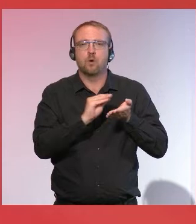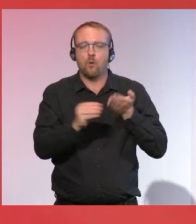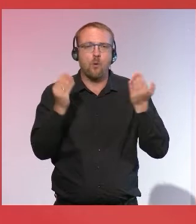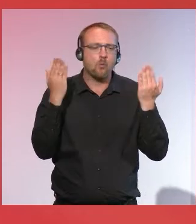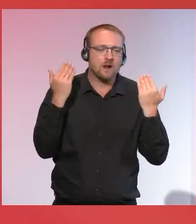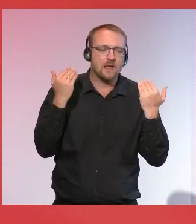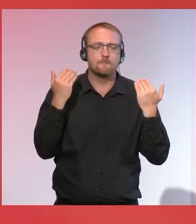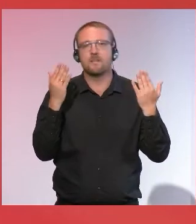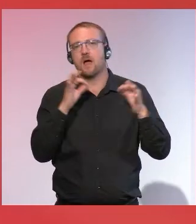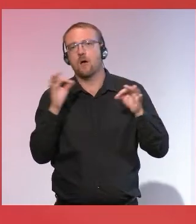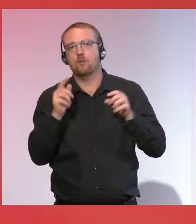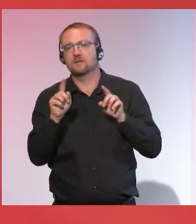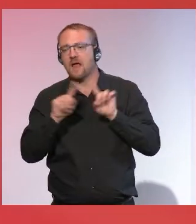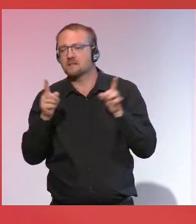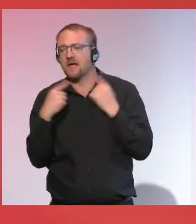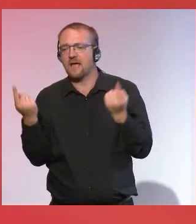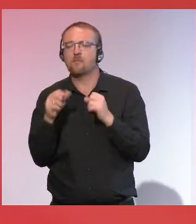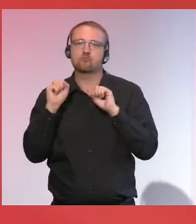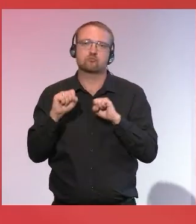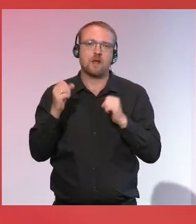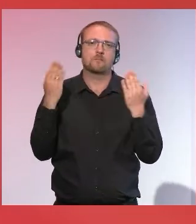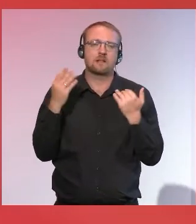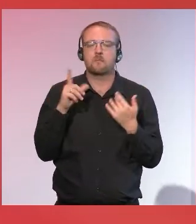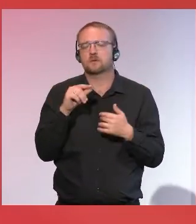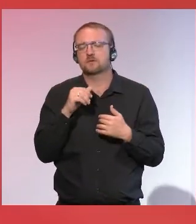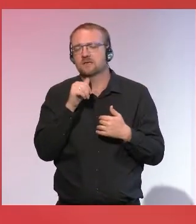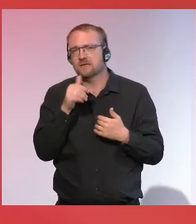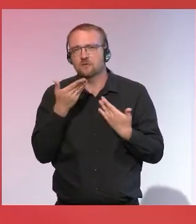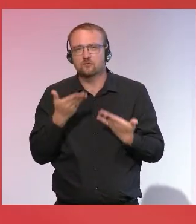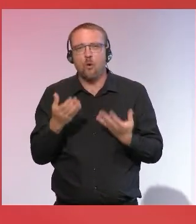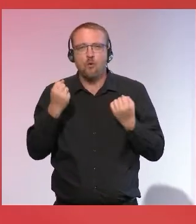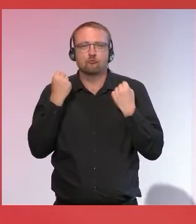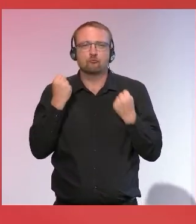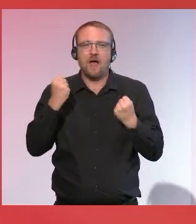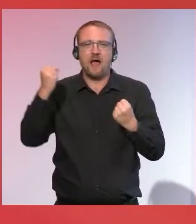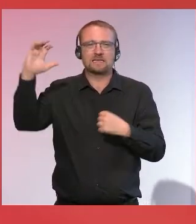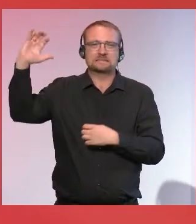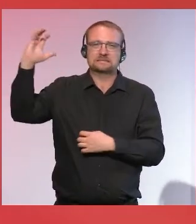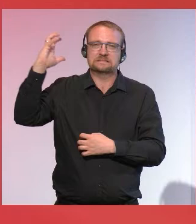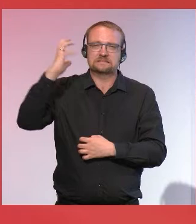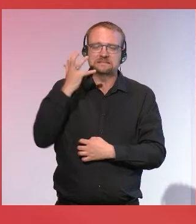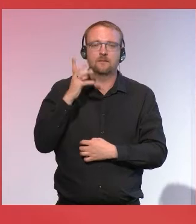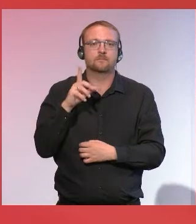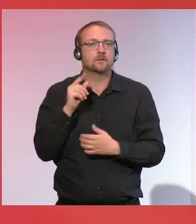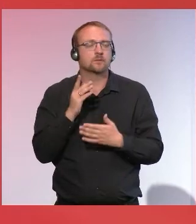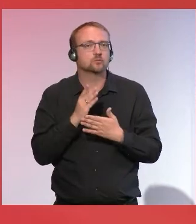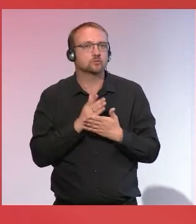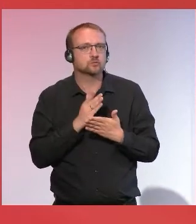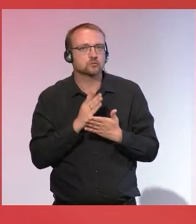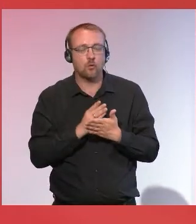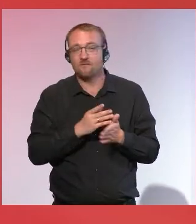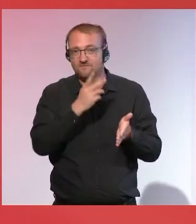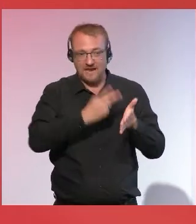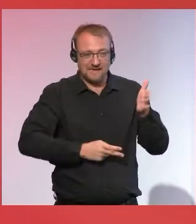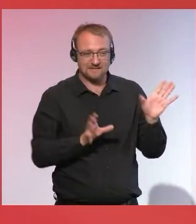important, as is vulnerability. And as I heard people mention earlier, vulnerability is a very important factor. Some people are